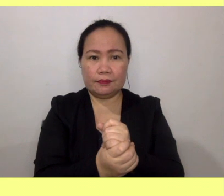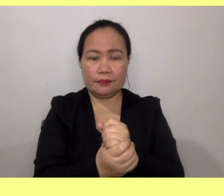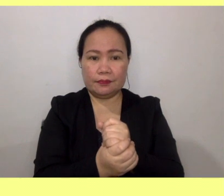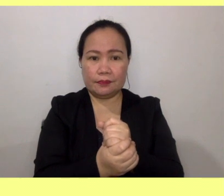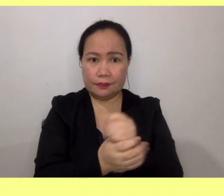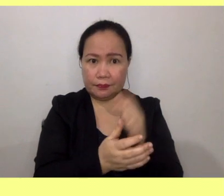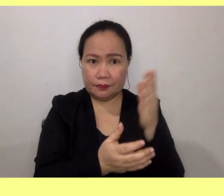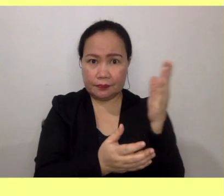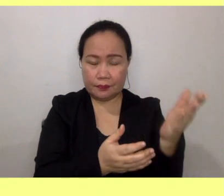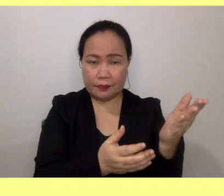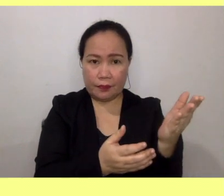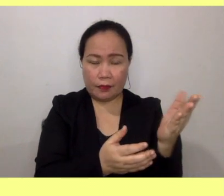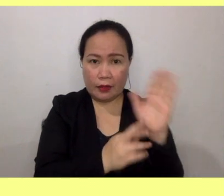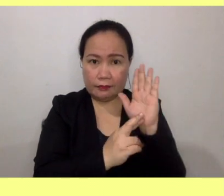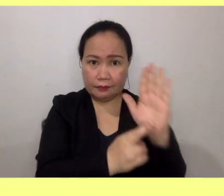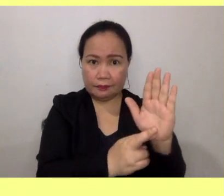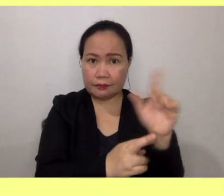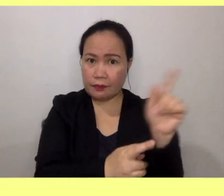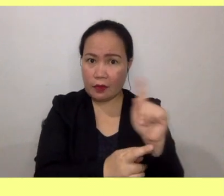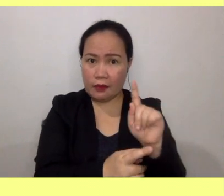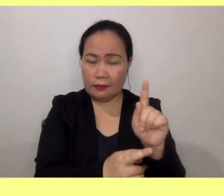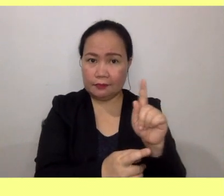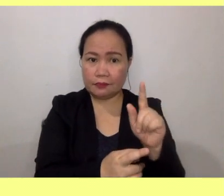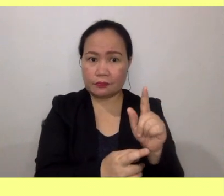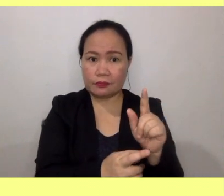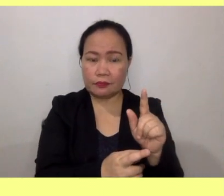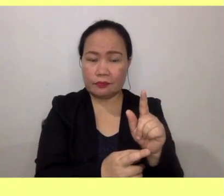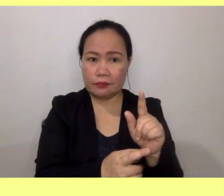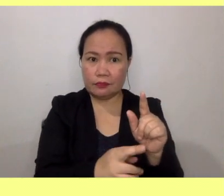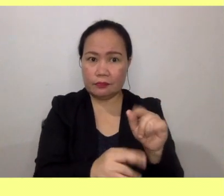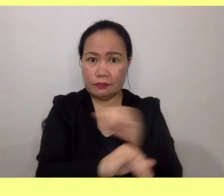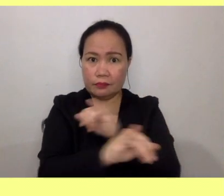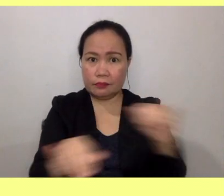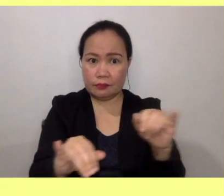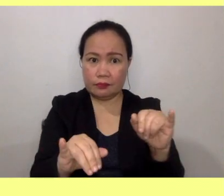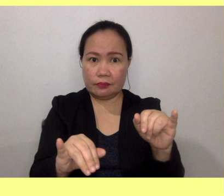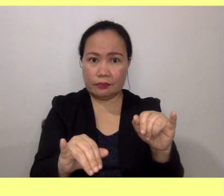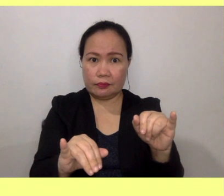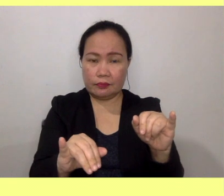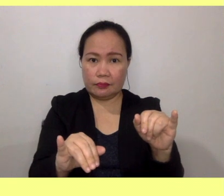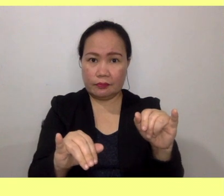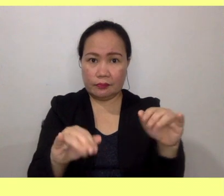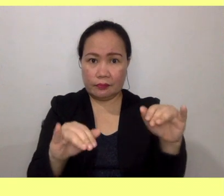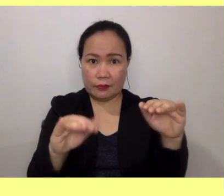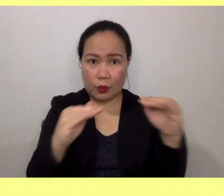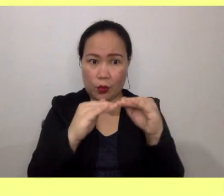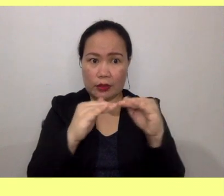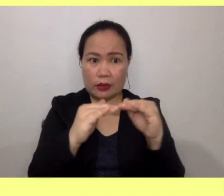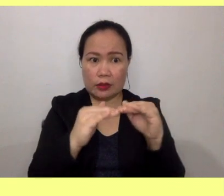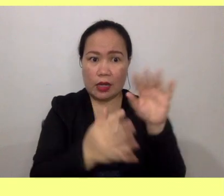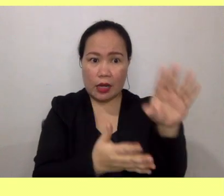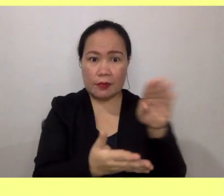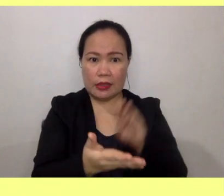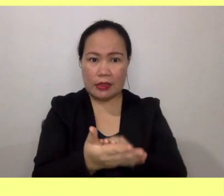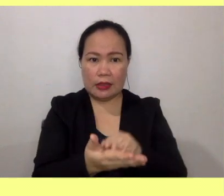pattern, o ito yung ating representation, so what will be our inequality? So, copy lang